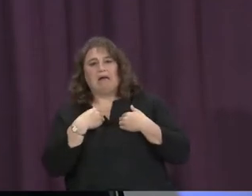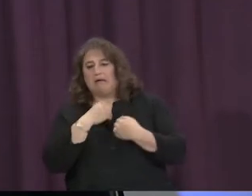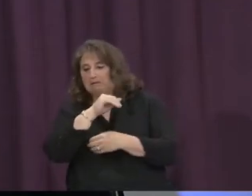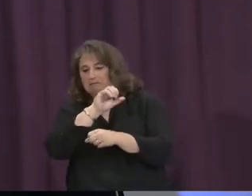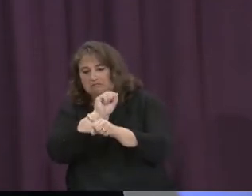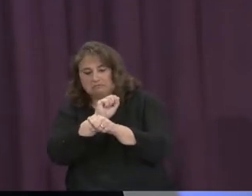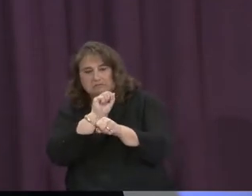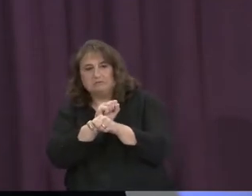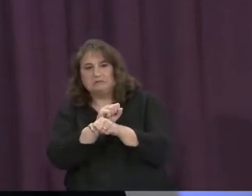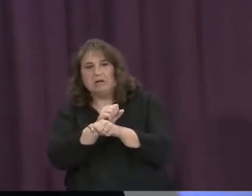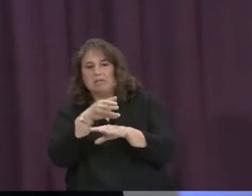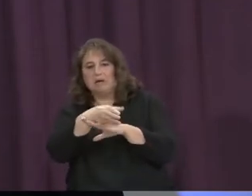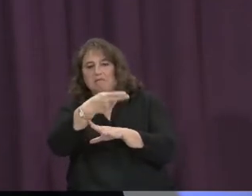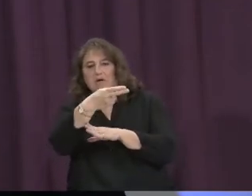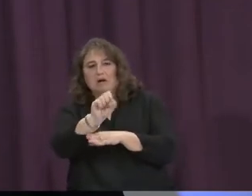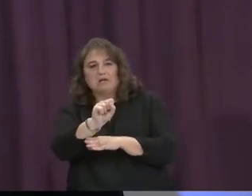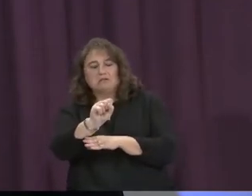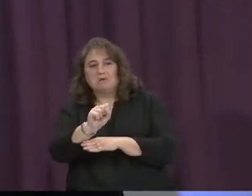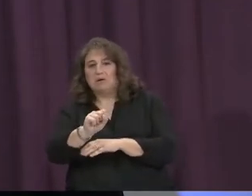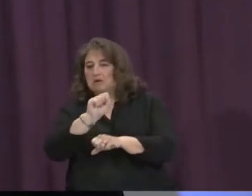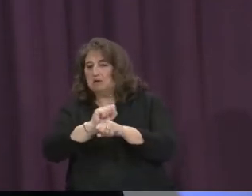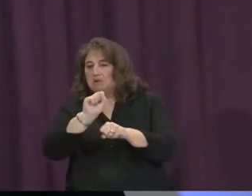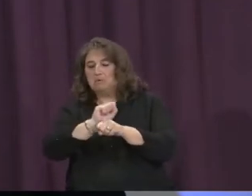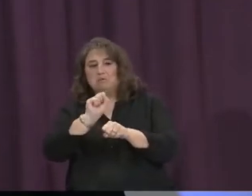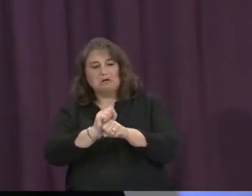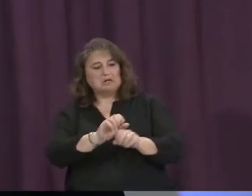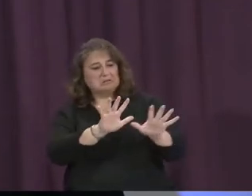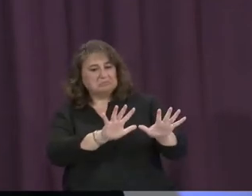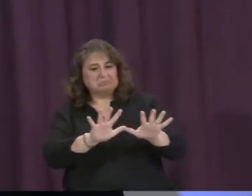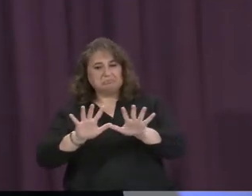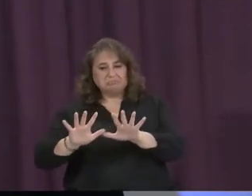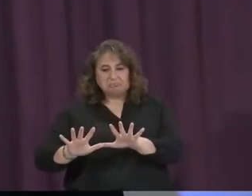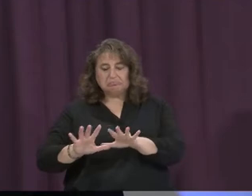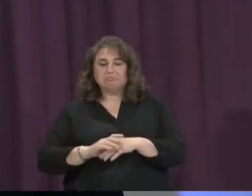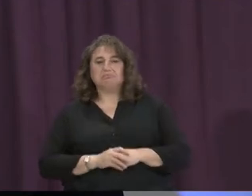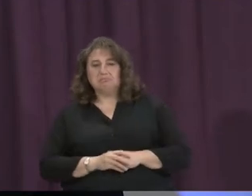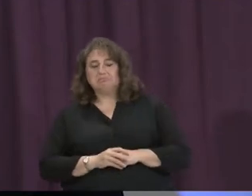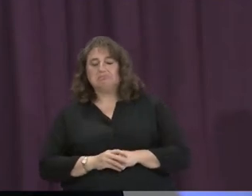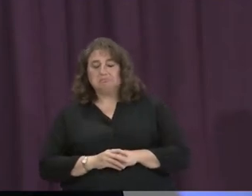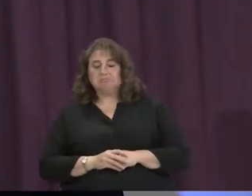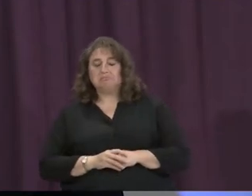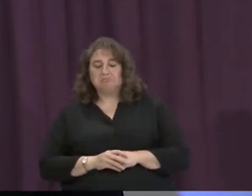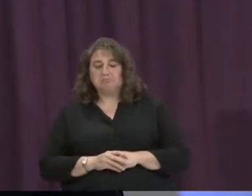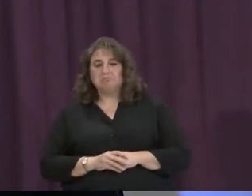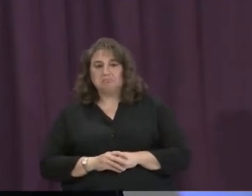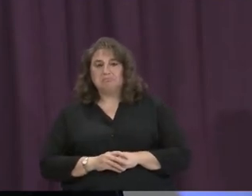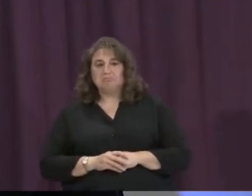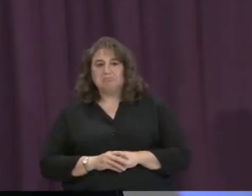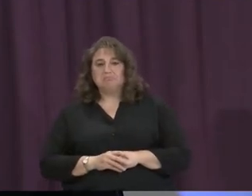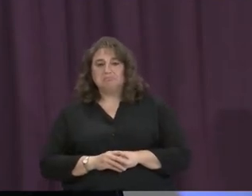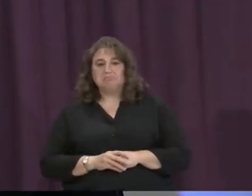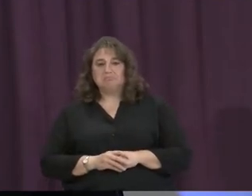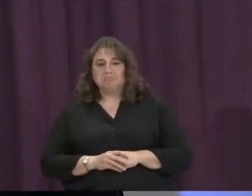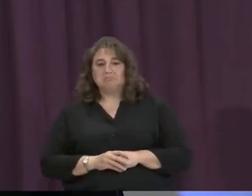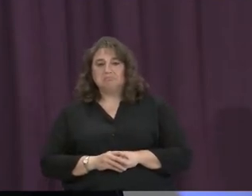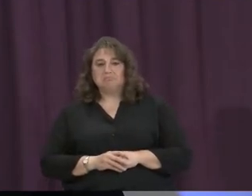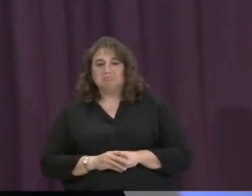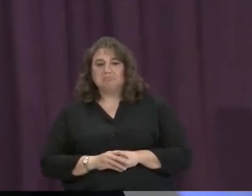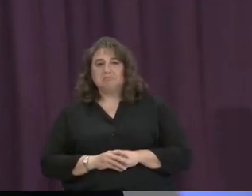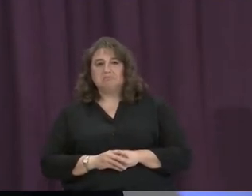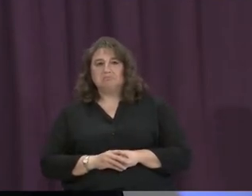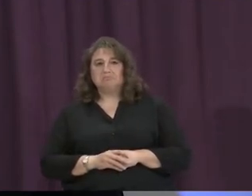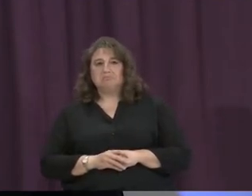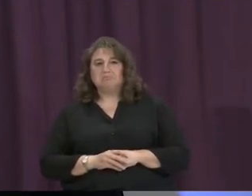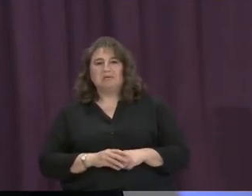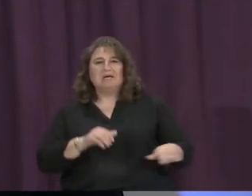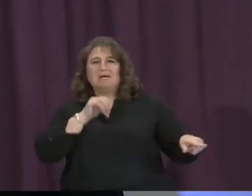after high school and they're, they're settled. And, you know, and I, and I would be, I don't know if I